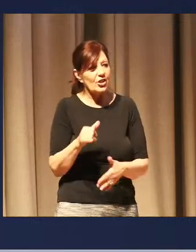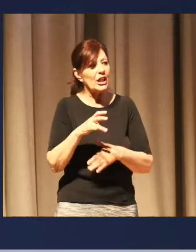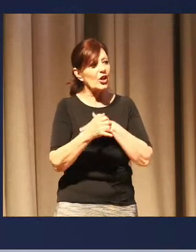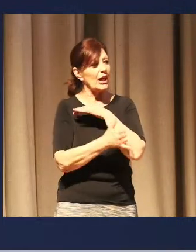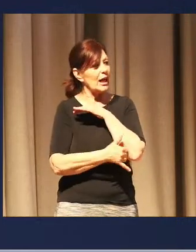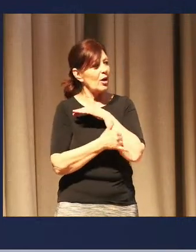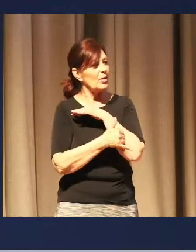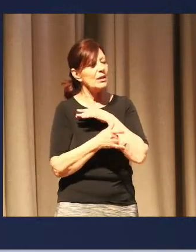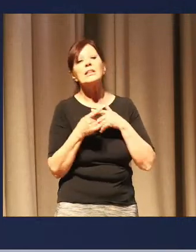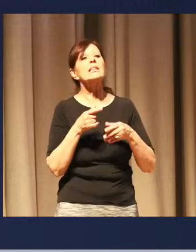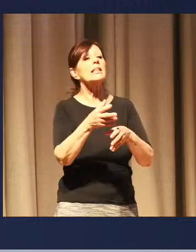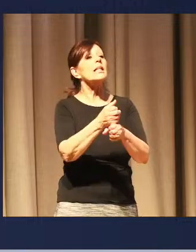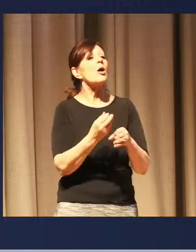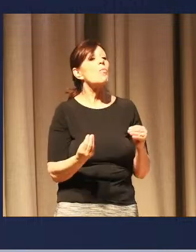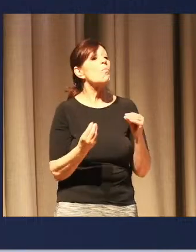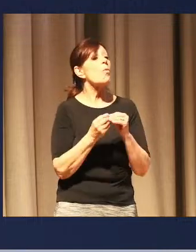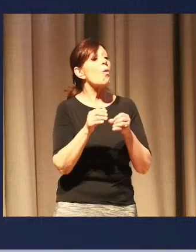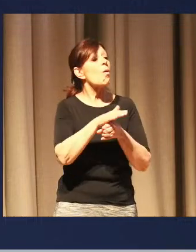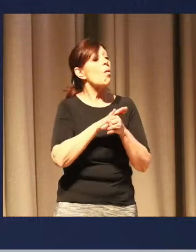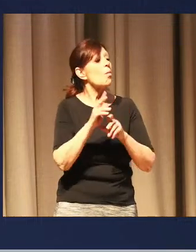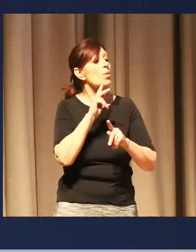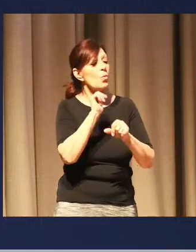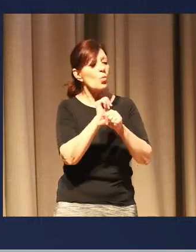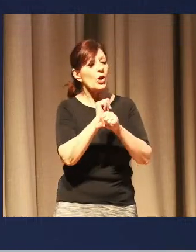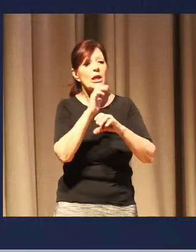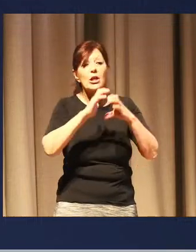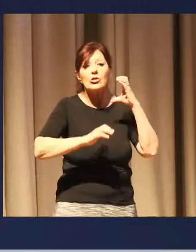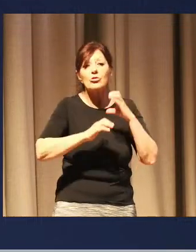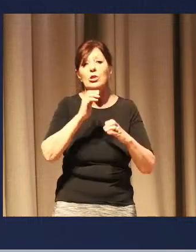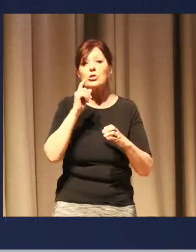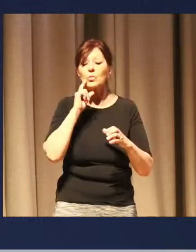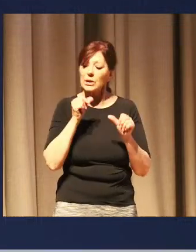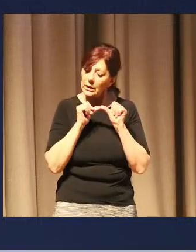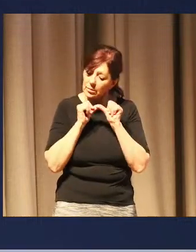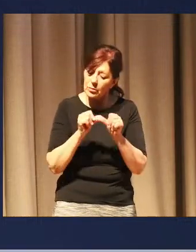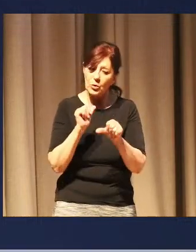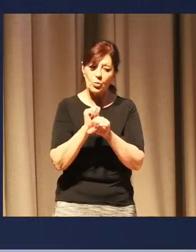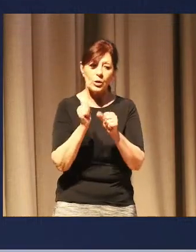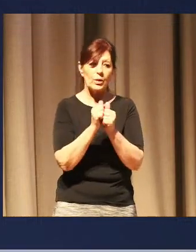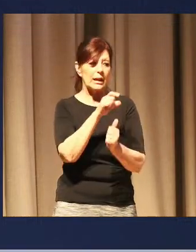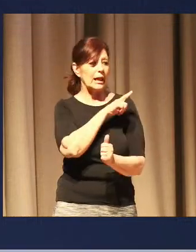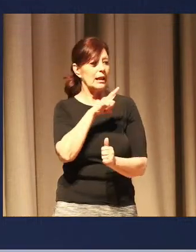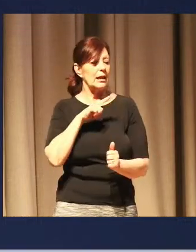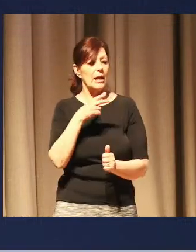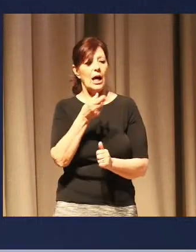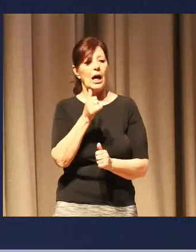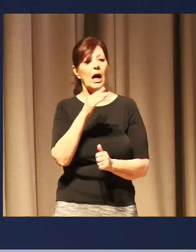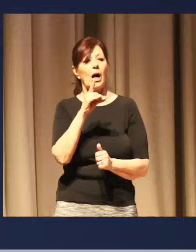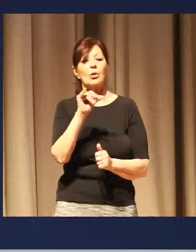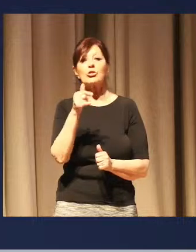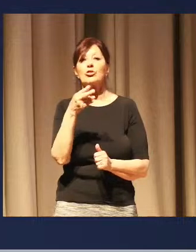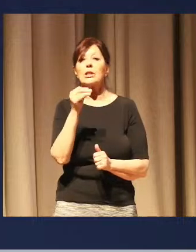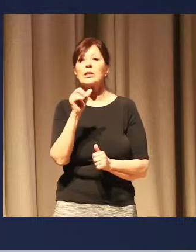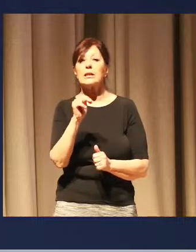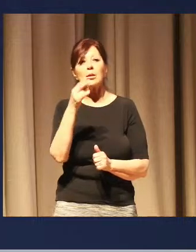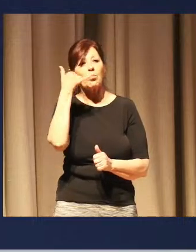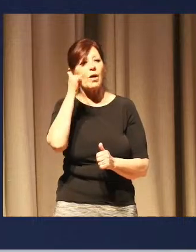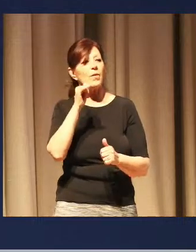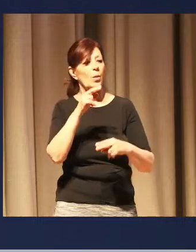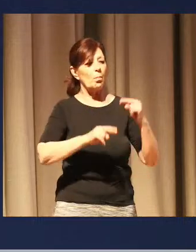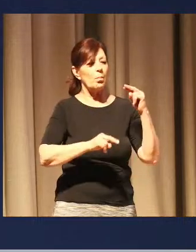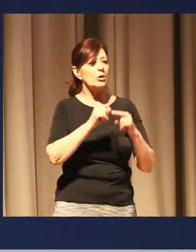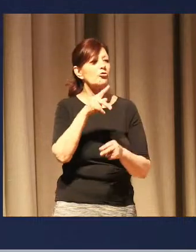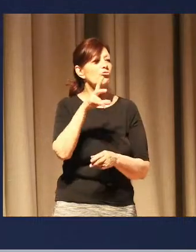To get more local individuals employed in construction, we will continue to work with Legislator Howard Johnson and our Buffalo Building Trades